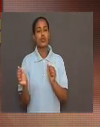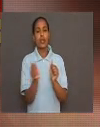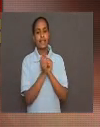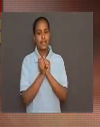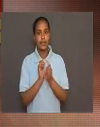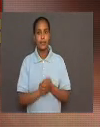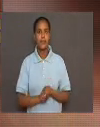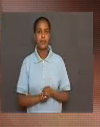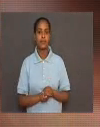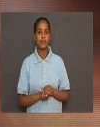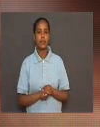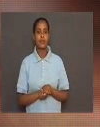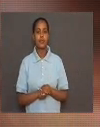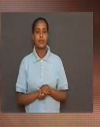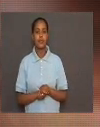together.